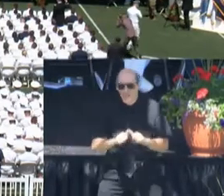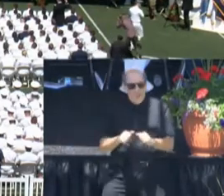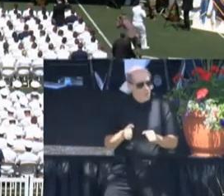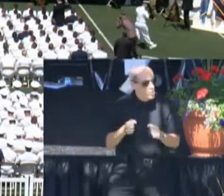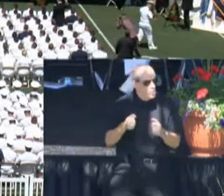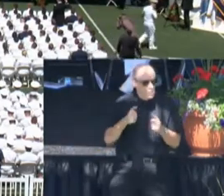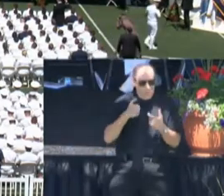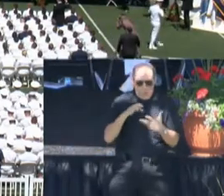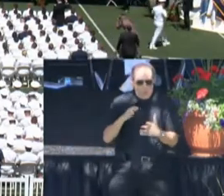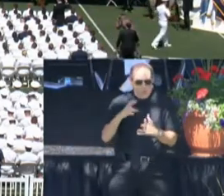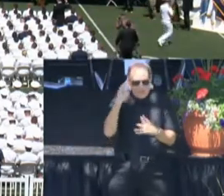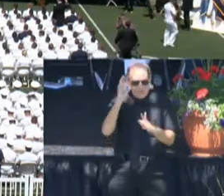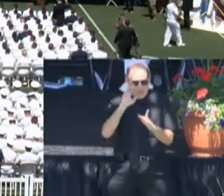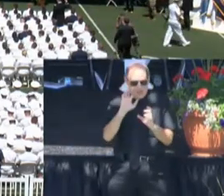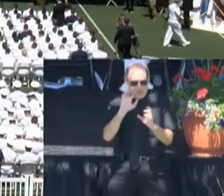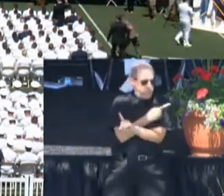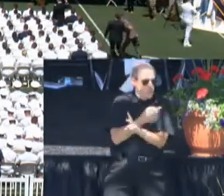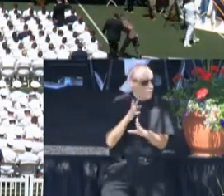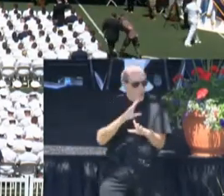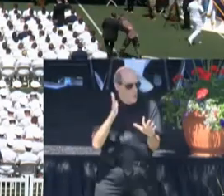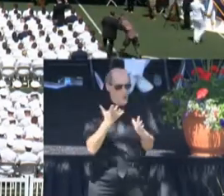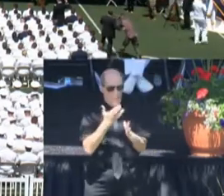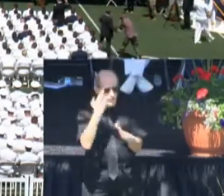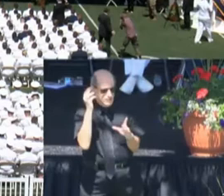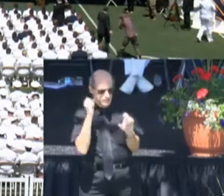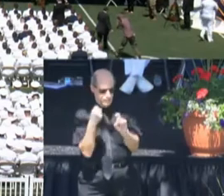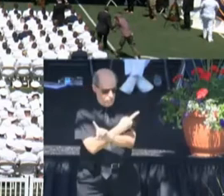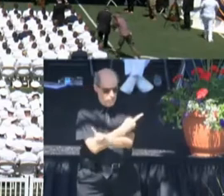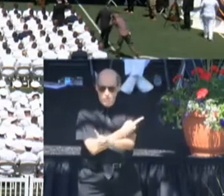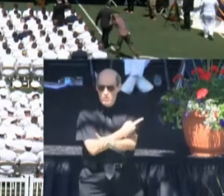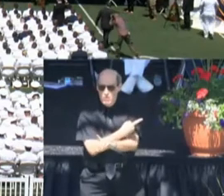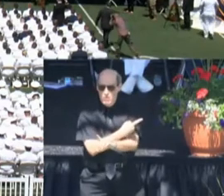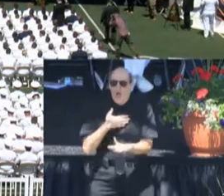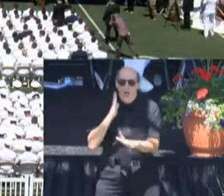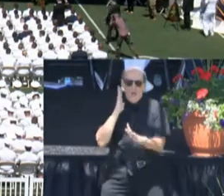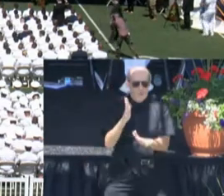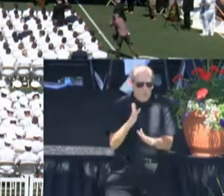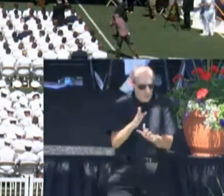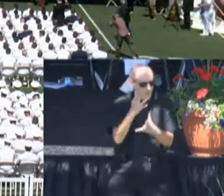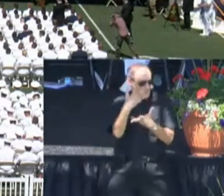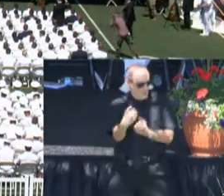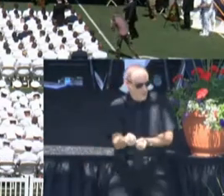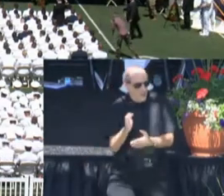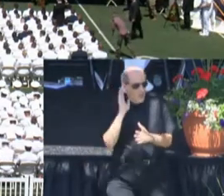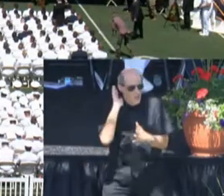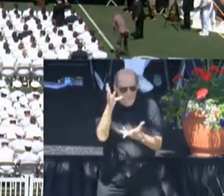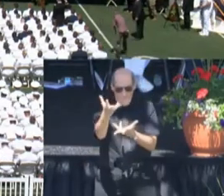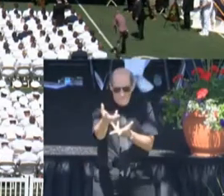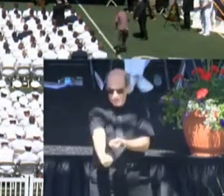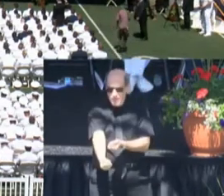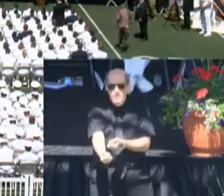or purpose of evasion, and that I will well and faithfully